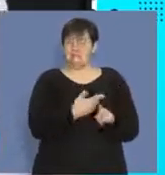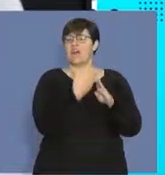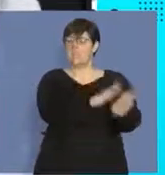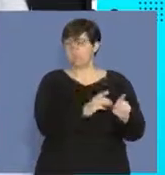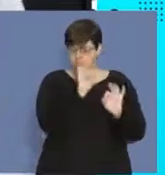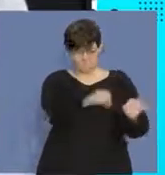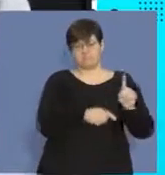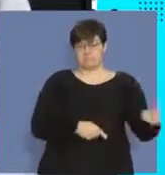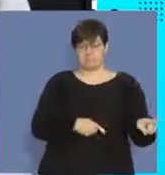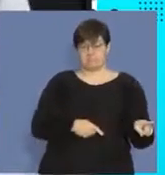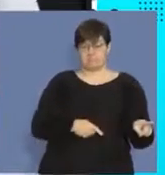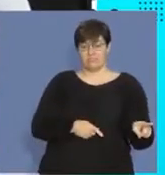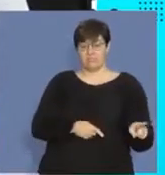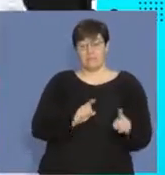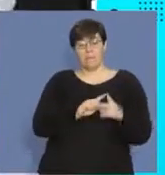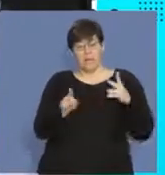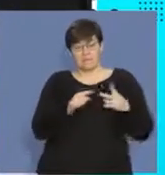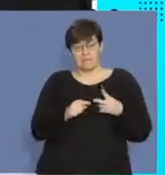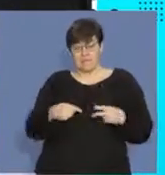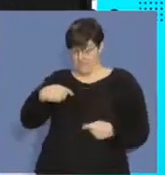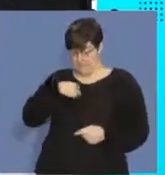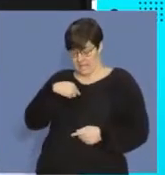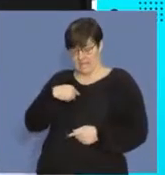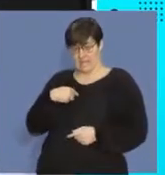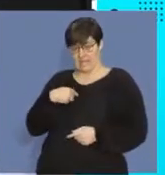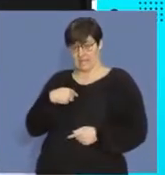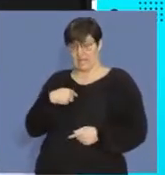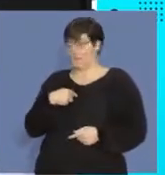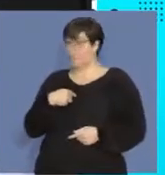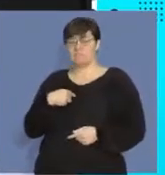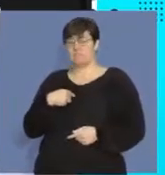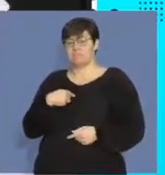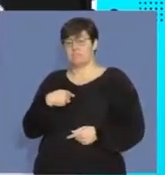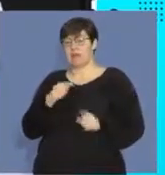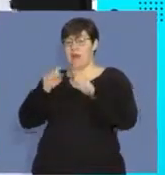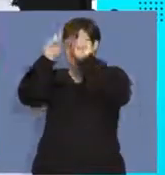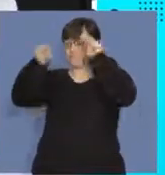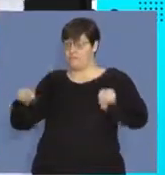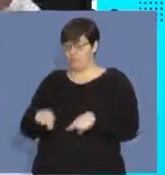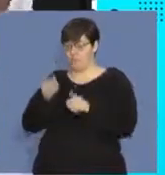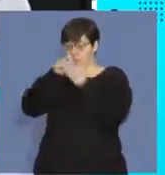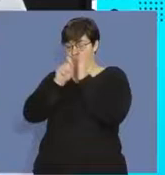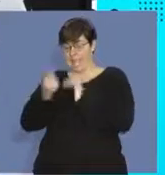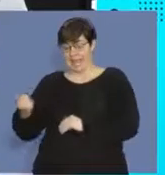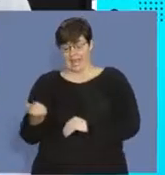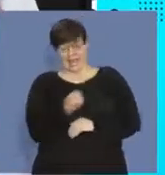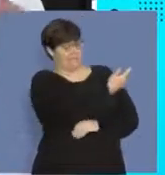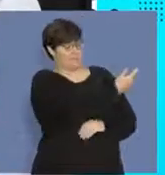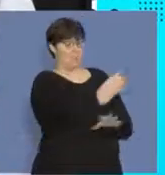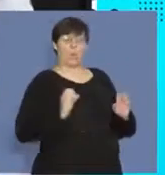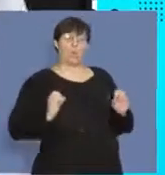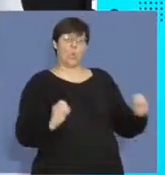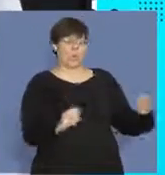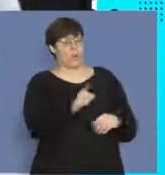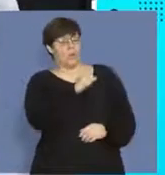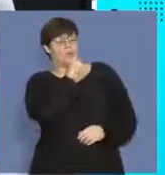legal, absolutely in order. But if you as Joe citizen does not submit a tax return to